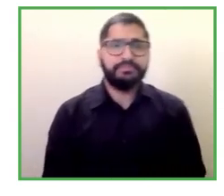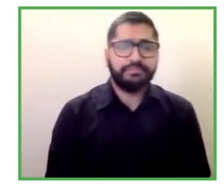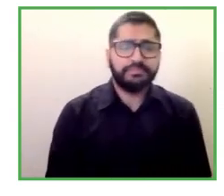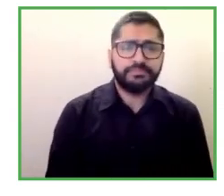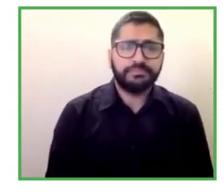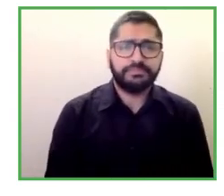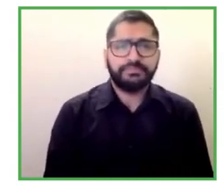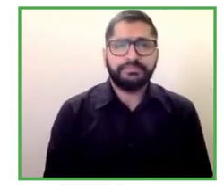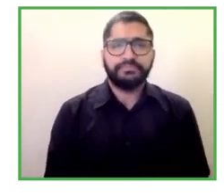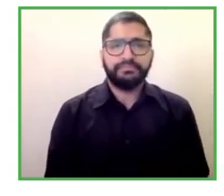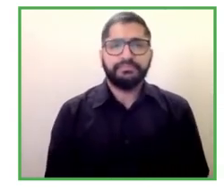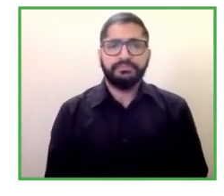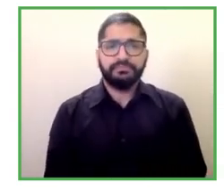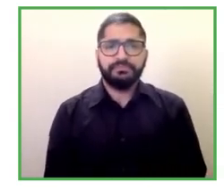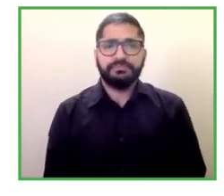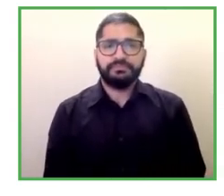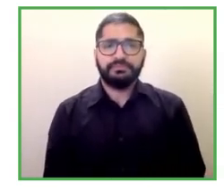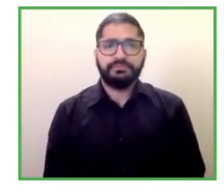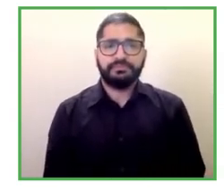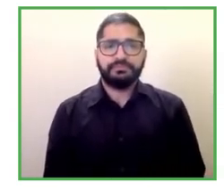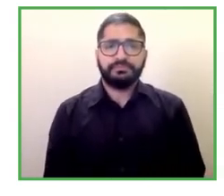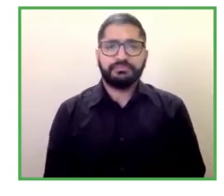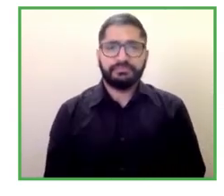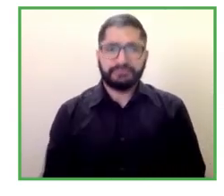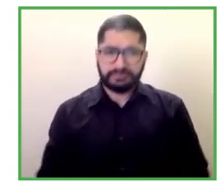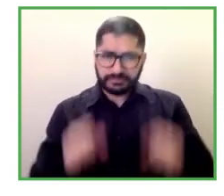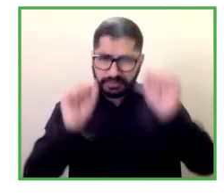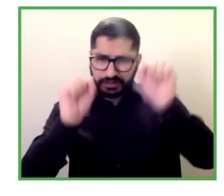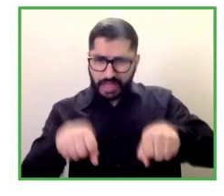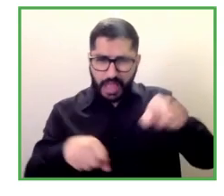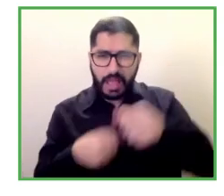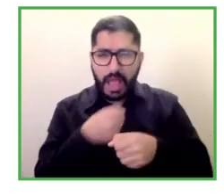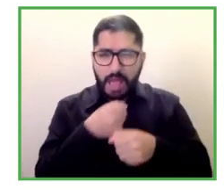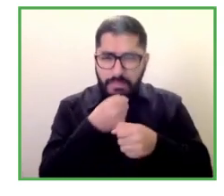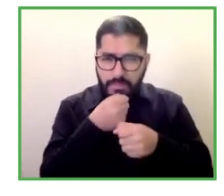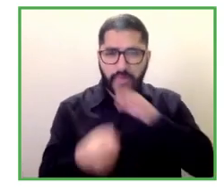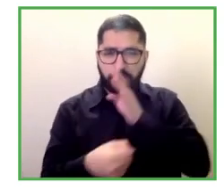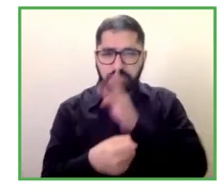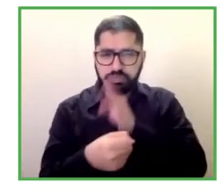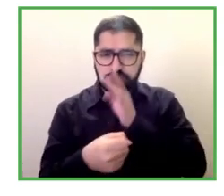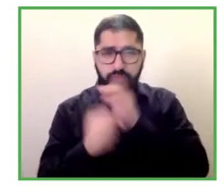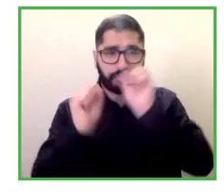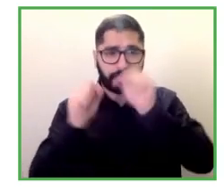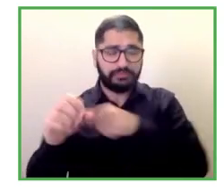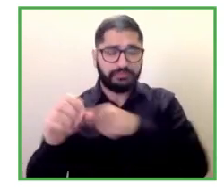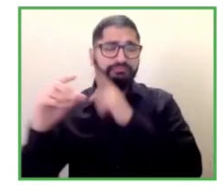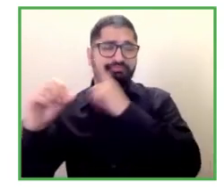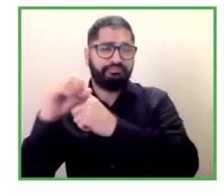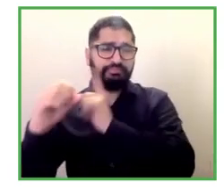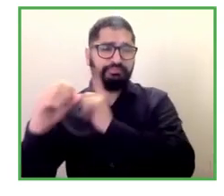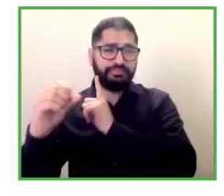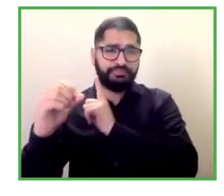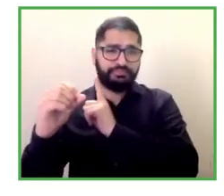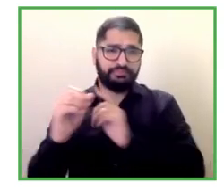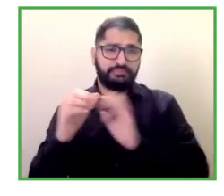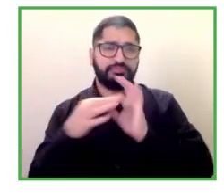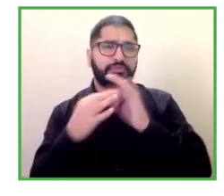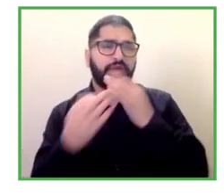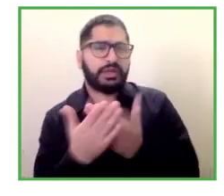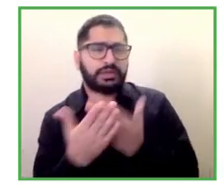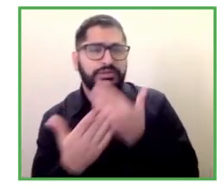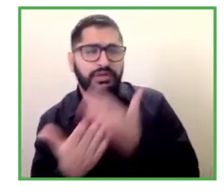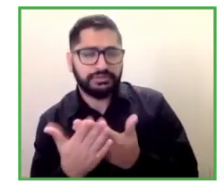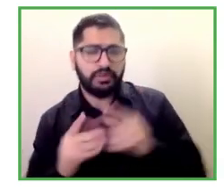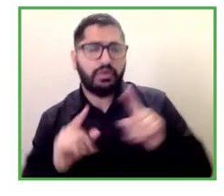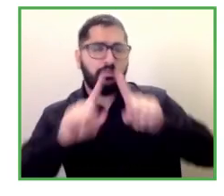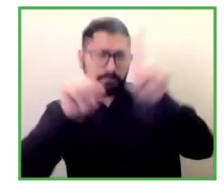Katia, tienes que encender el micrófono. Katia, you need to turn your microphone on. Thank you. Thank you for that question.